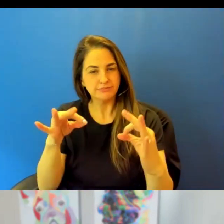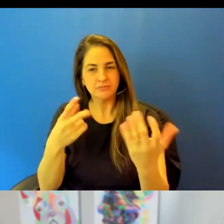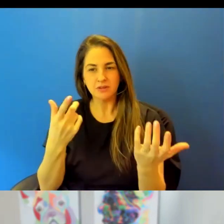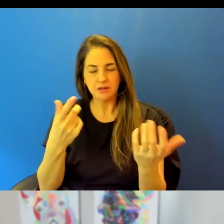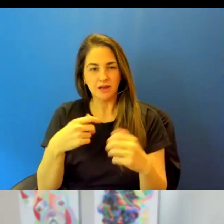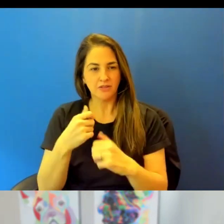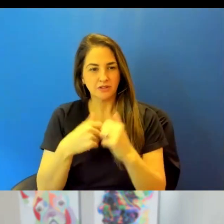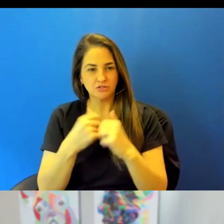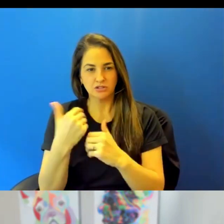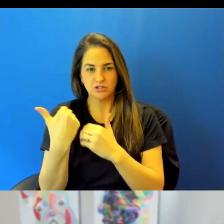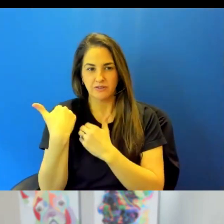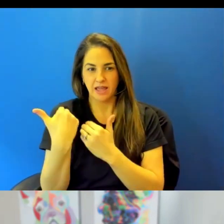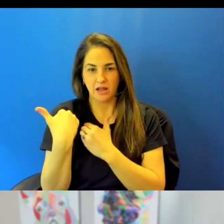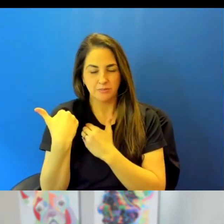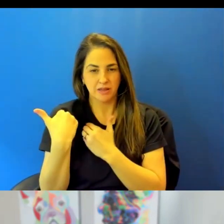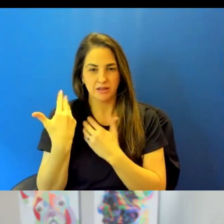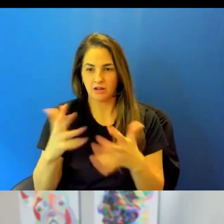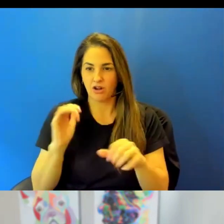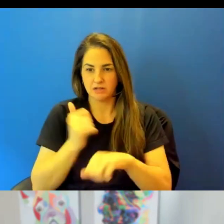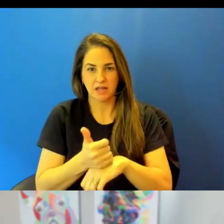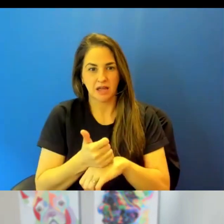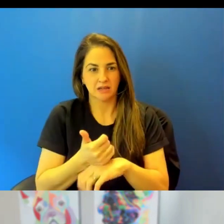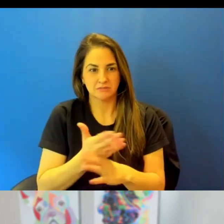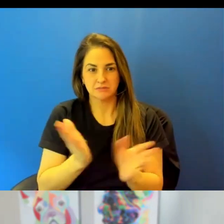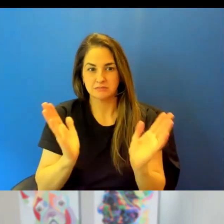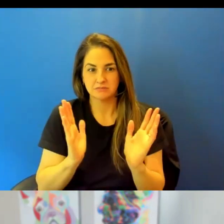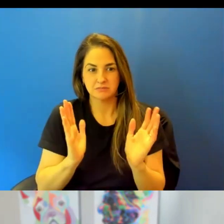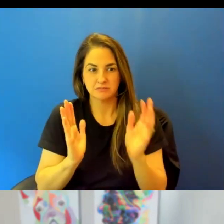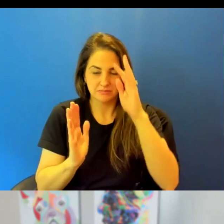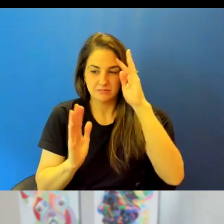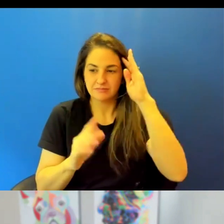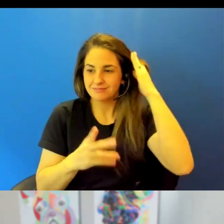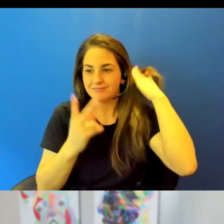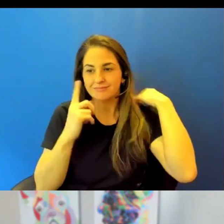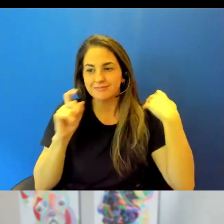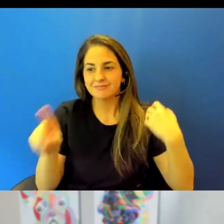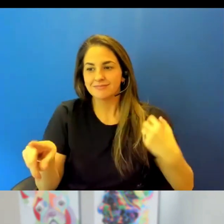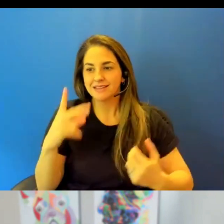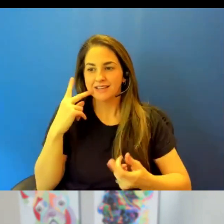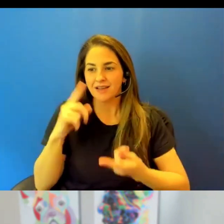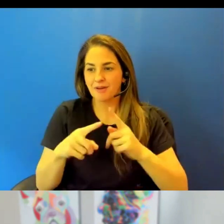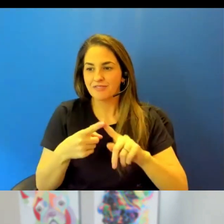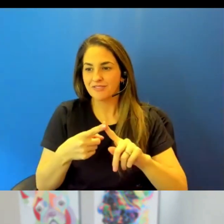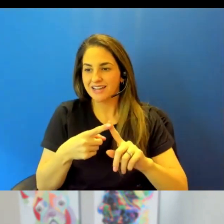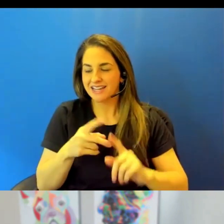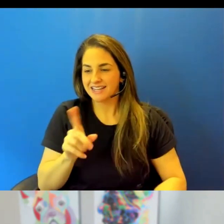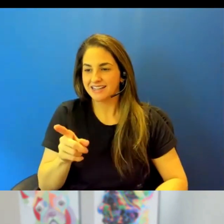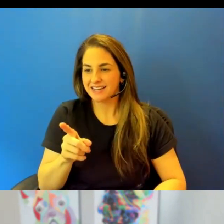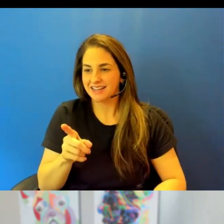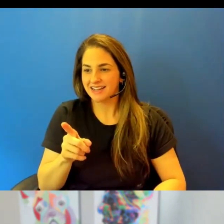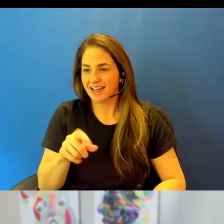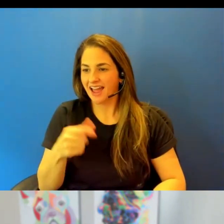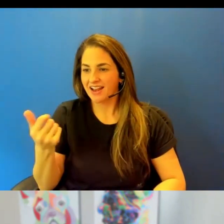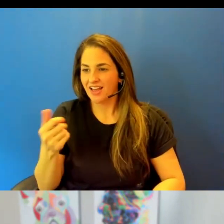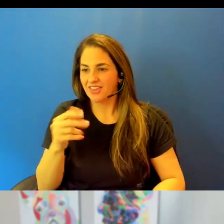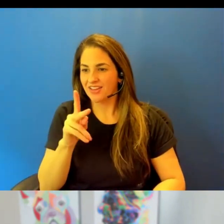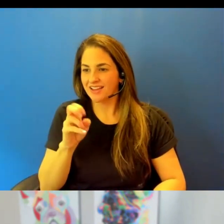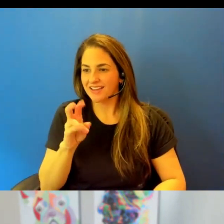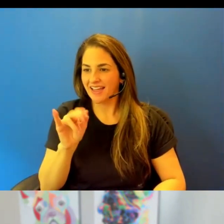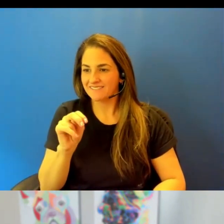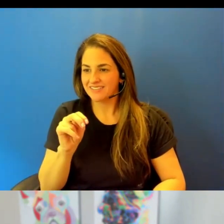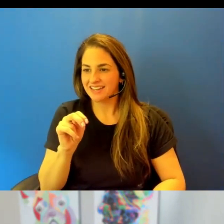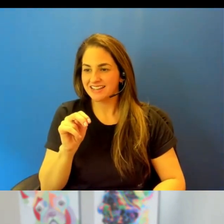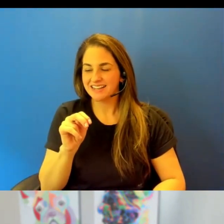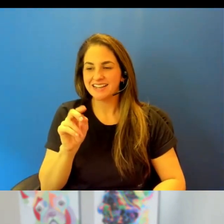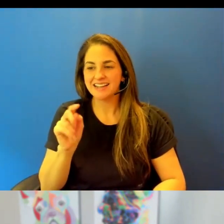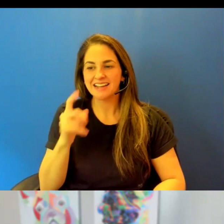of accountability are in place. I just happened to see my friend and colleague, another Kevin from one of our